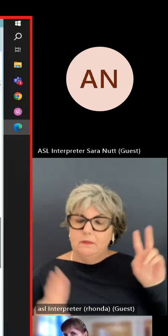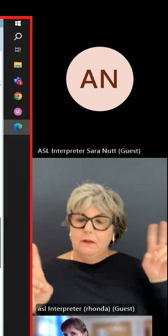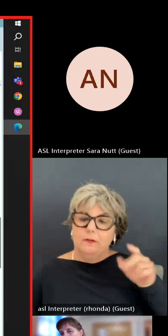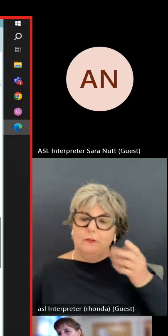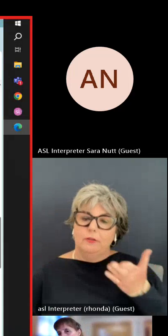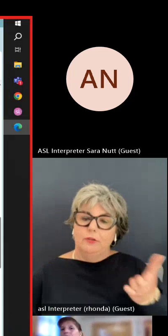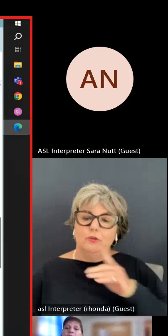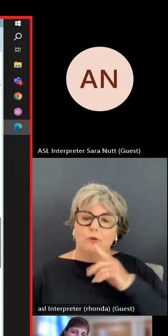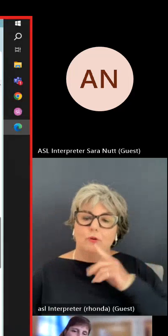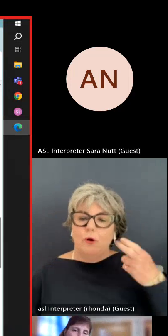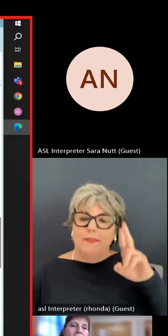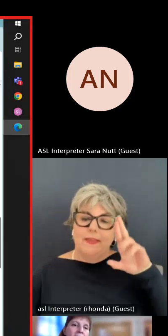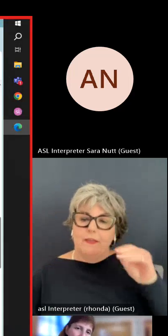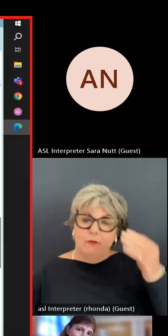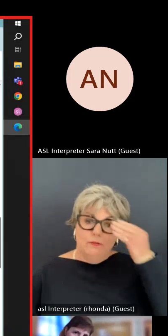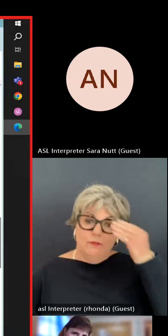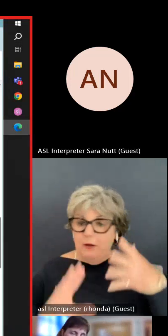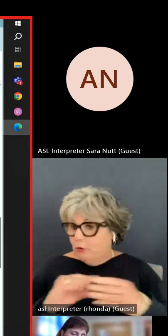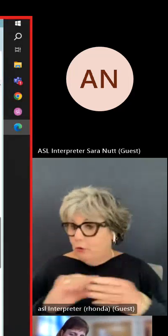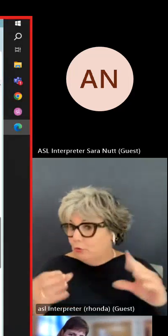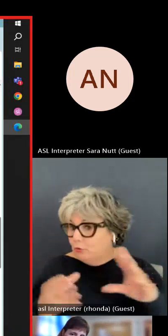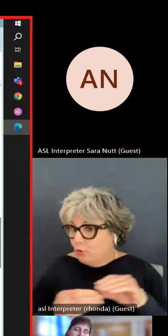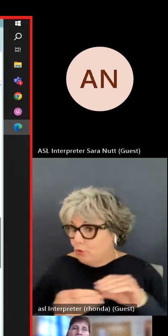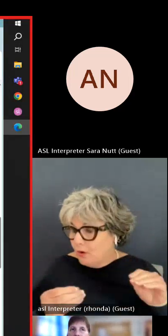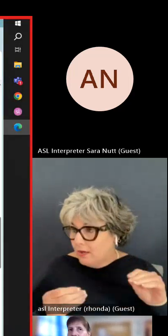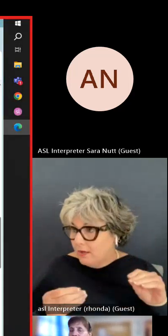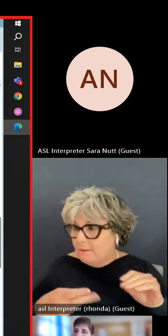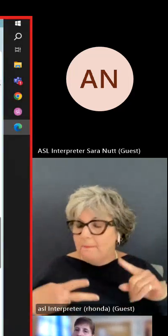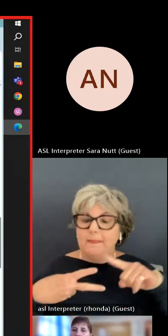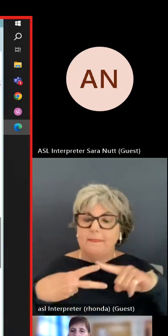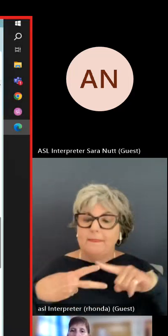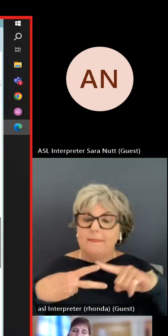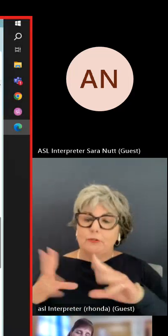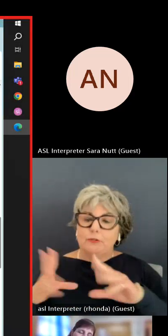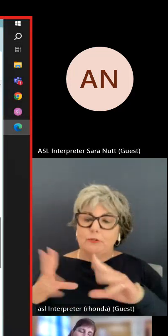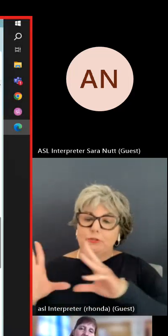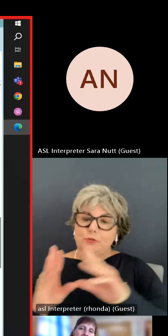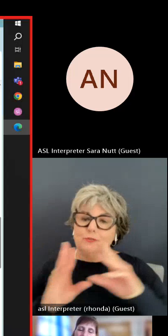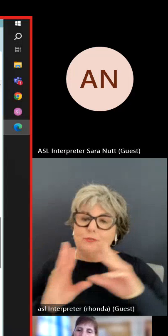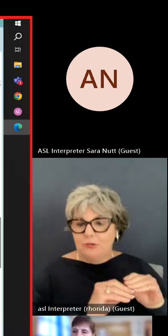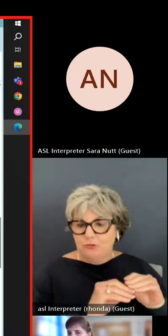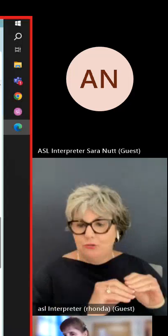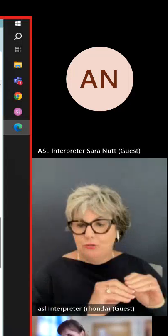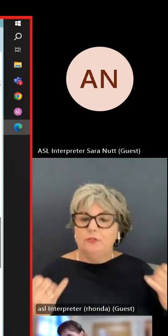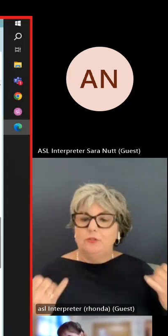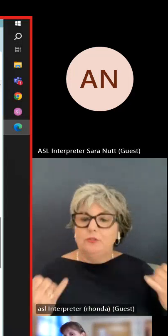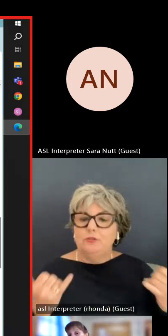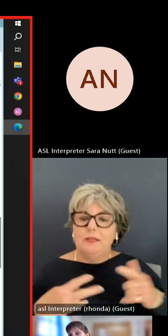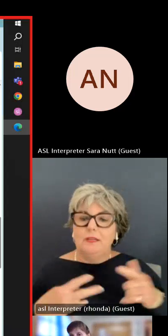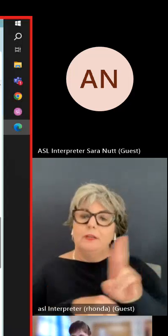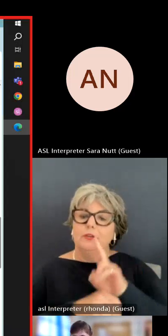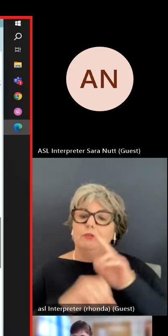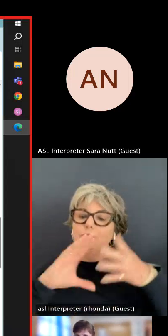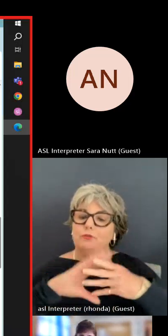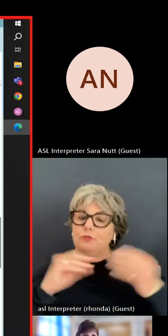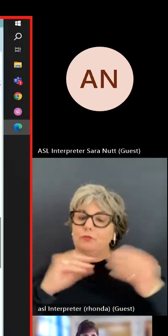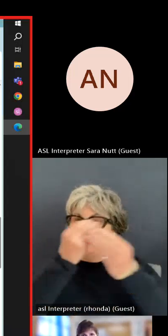Story? If you did, there were 2 sessions on that, and we talked about using storytelling at